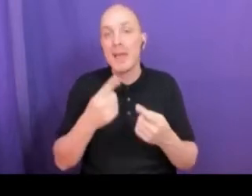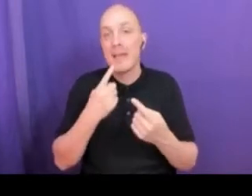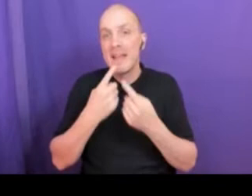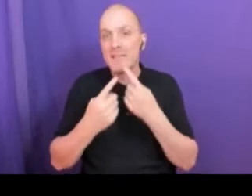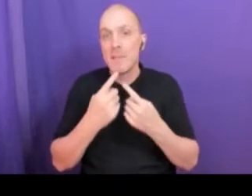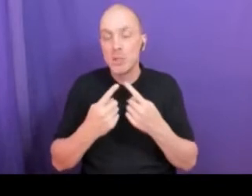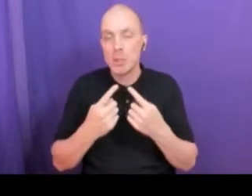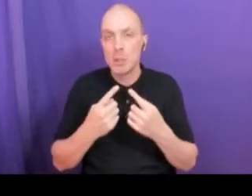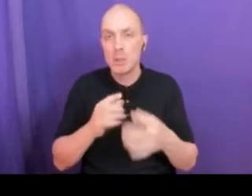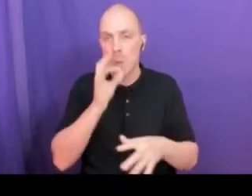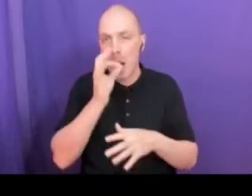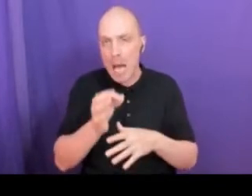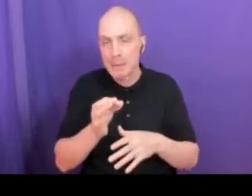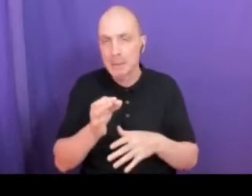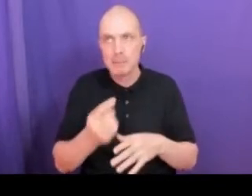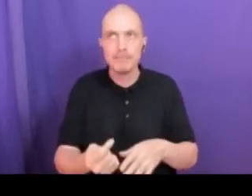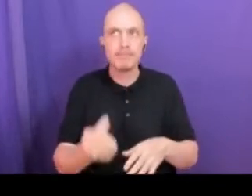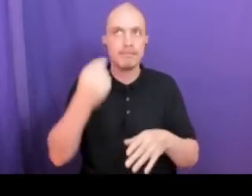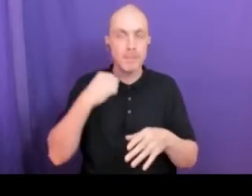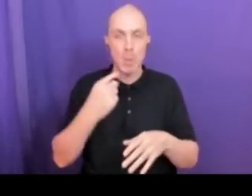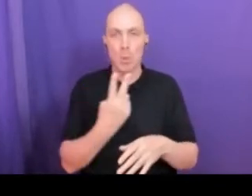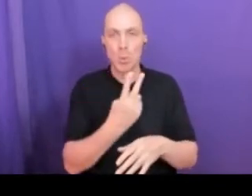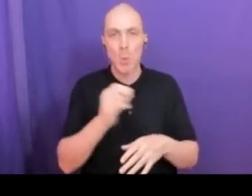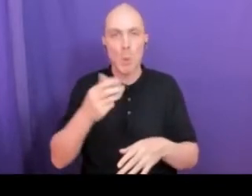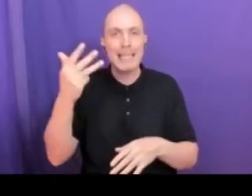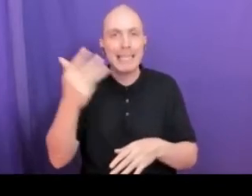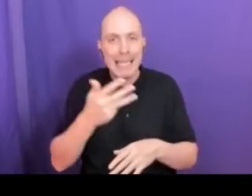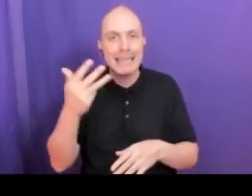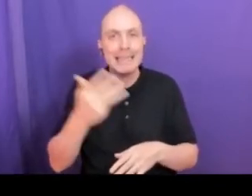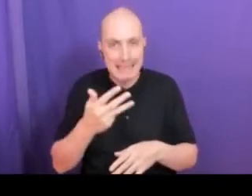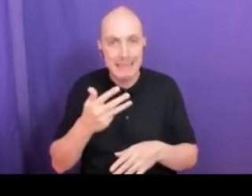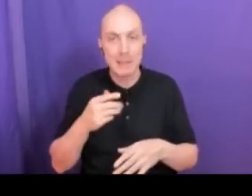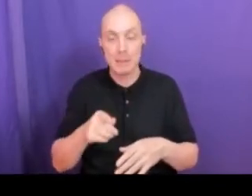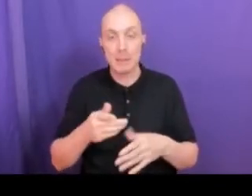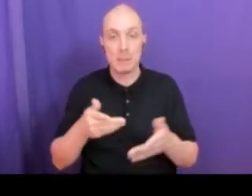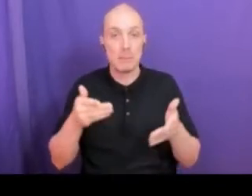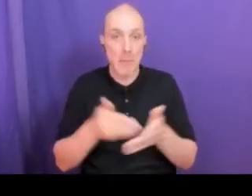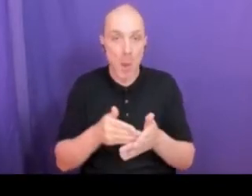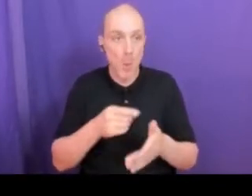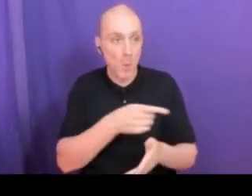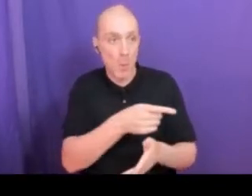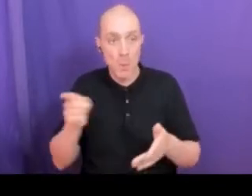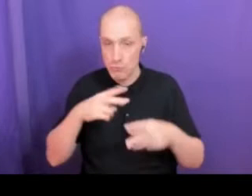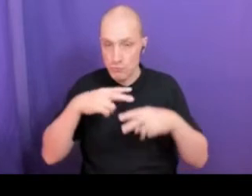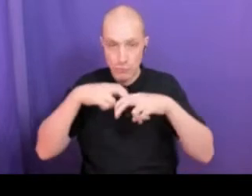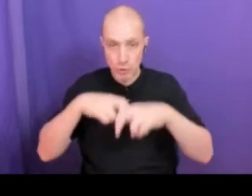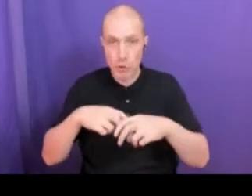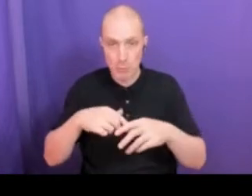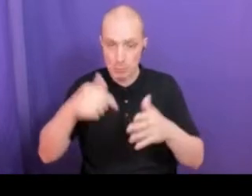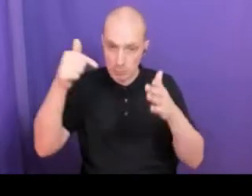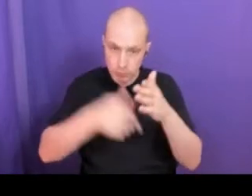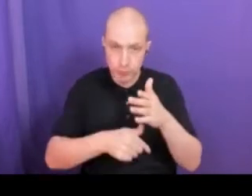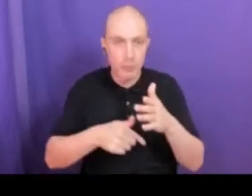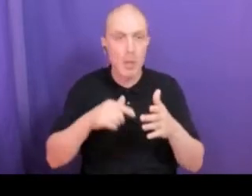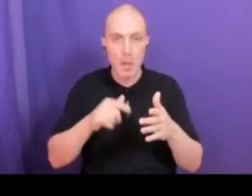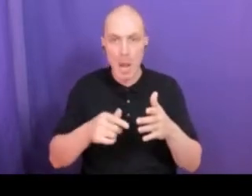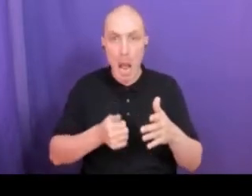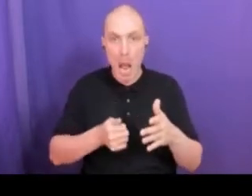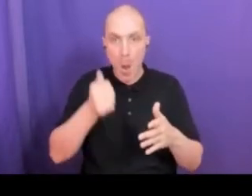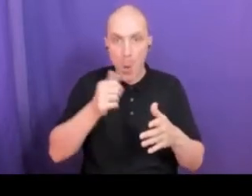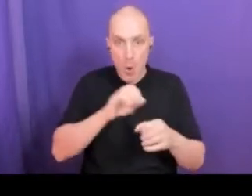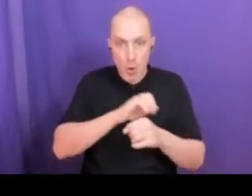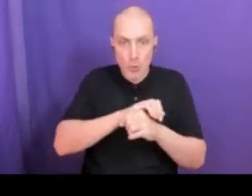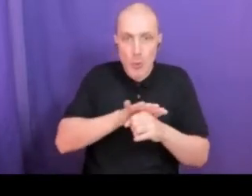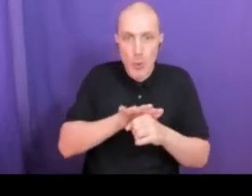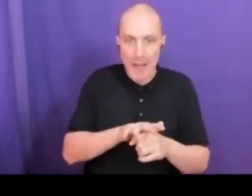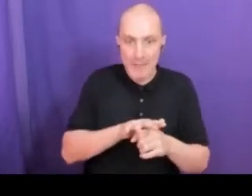research ongoing in different academic groups about how the pandemic has affected clinical services since